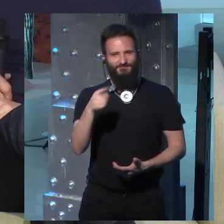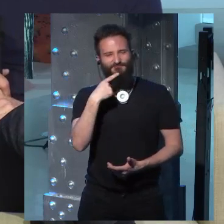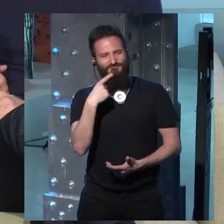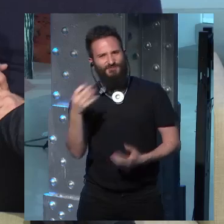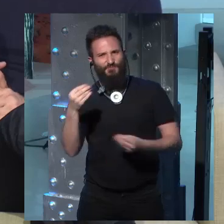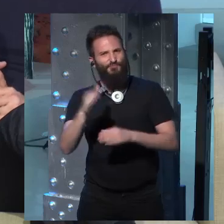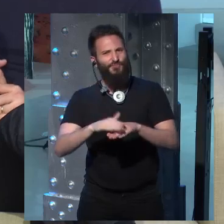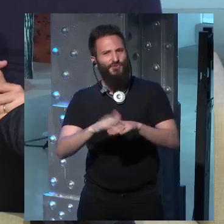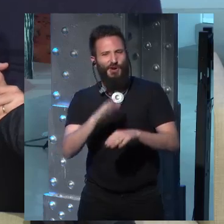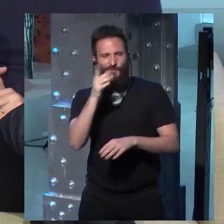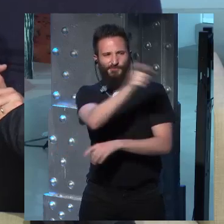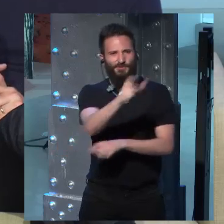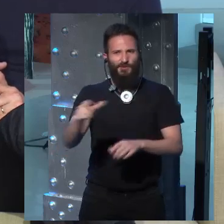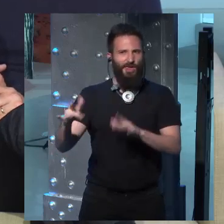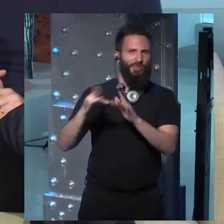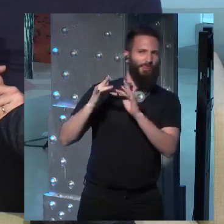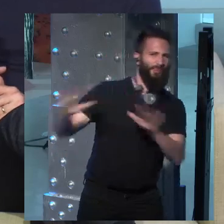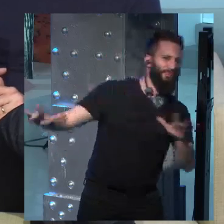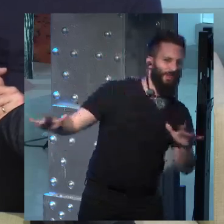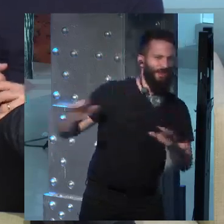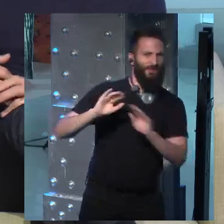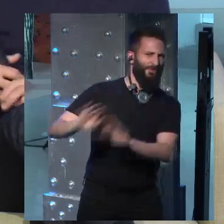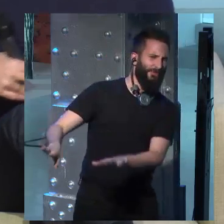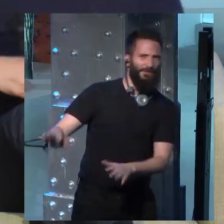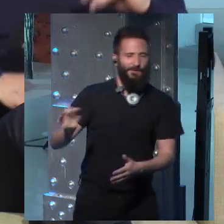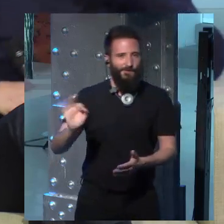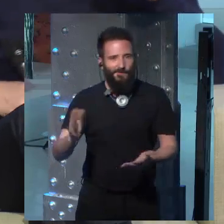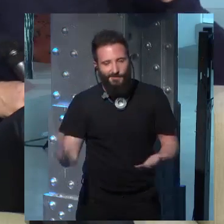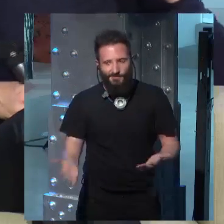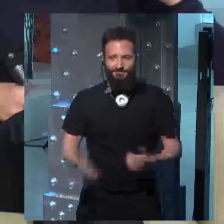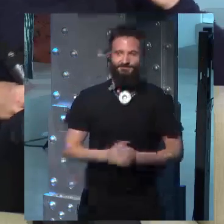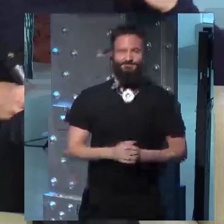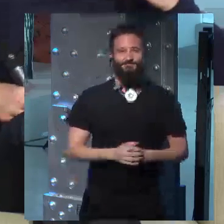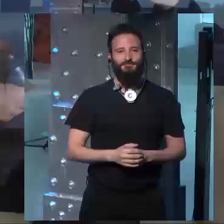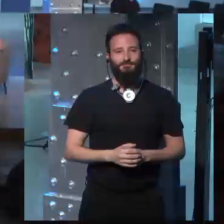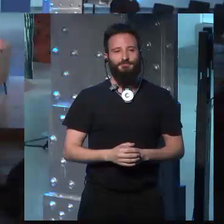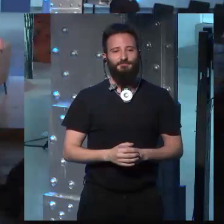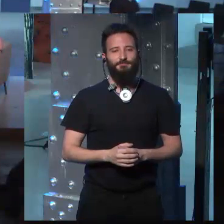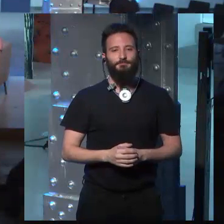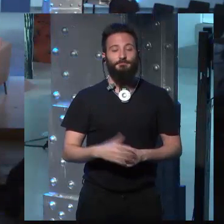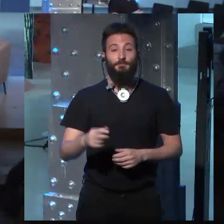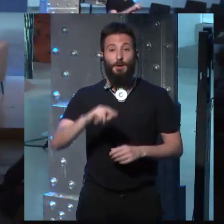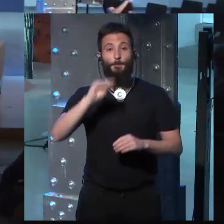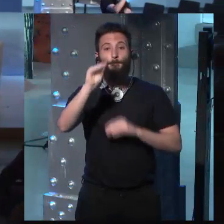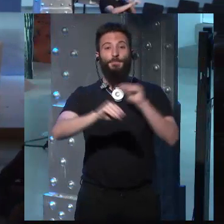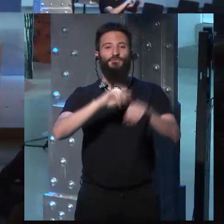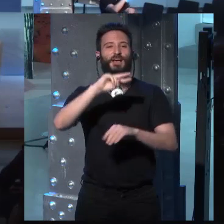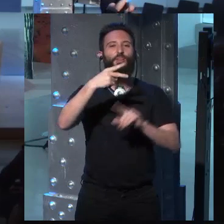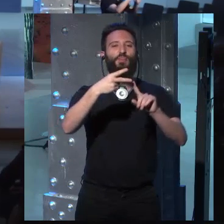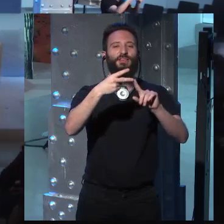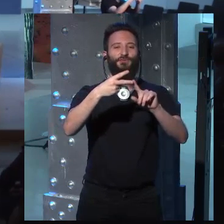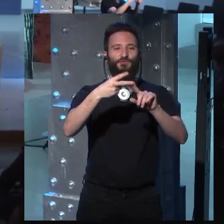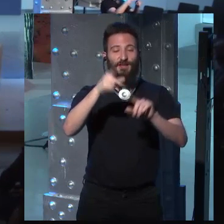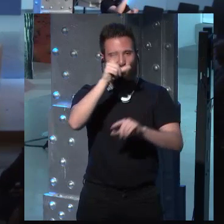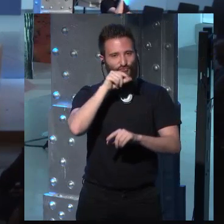elsewhere or what. But we don't know. They don't tell us. I should ask question number 2 from Twitter, but I'm jumping to question number 3, so question number 2 can be made